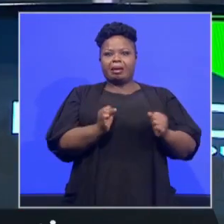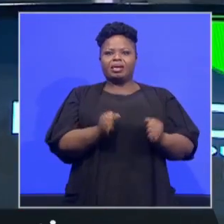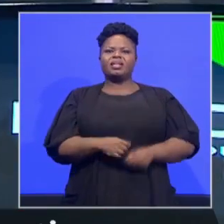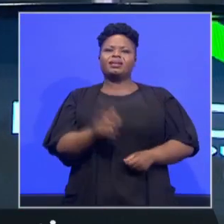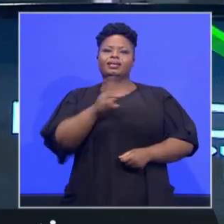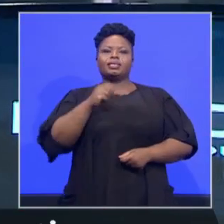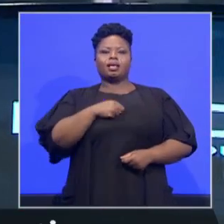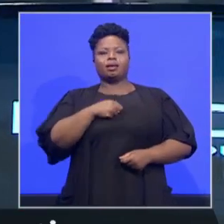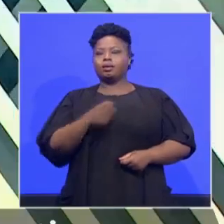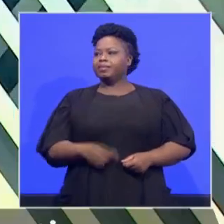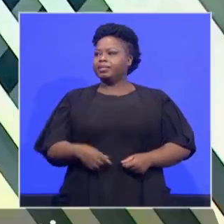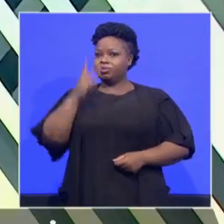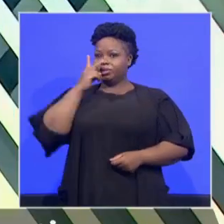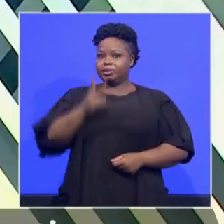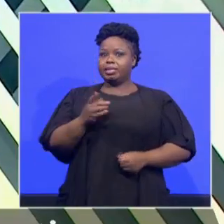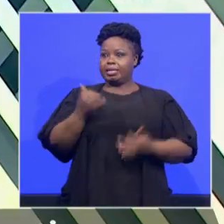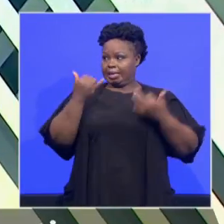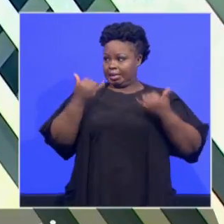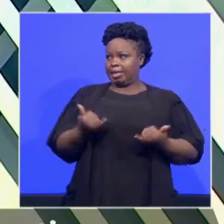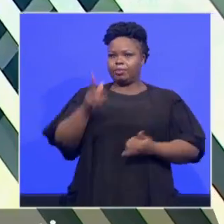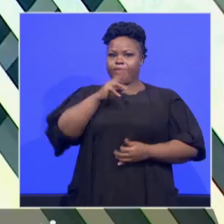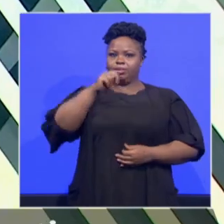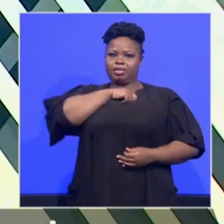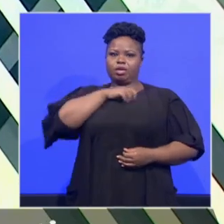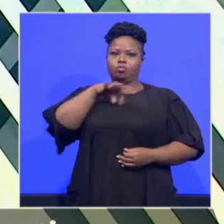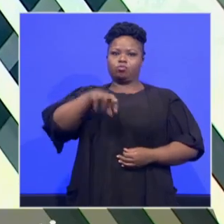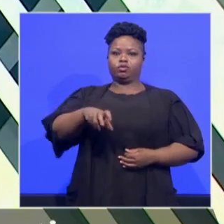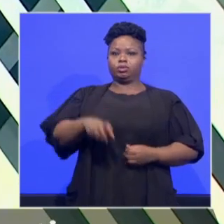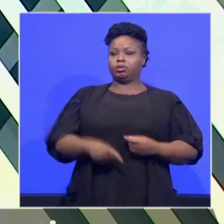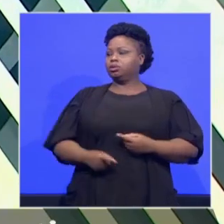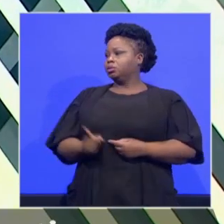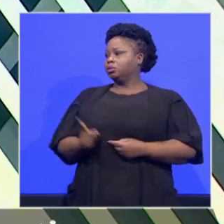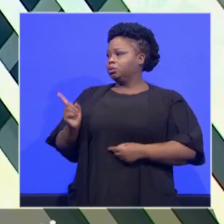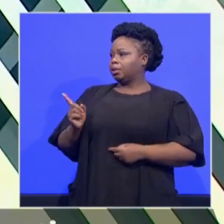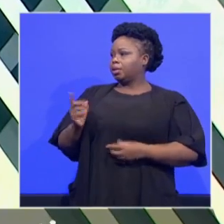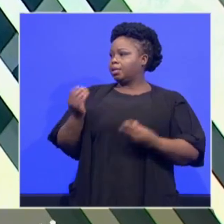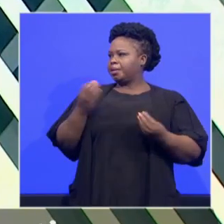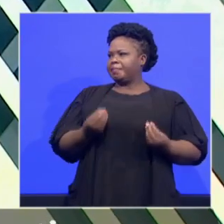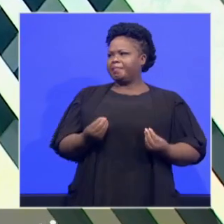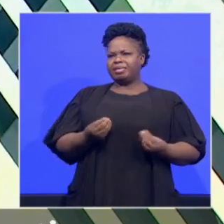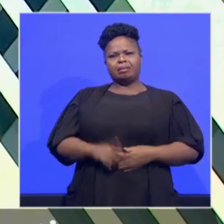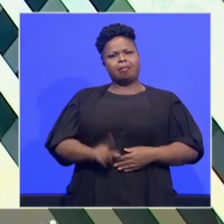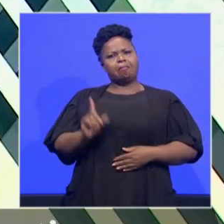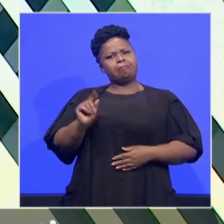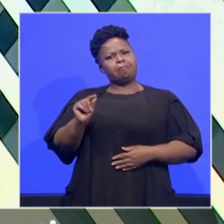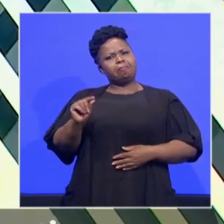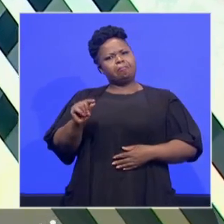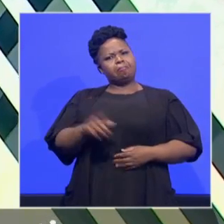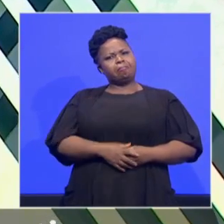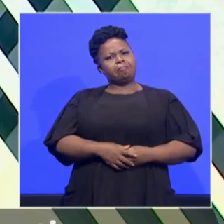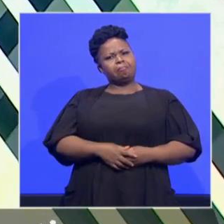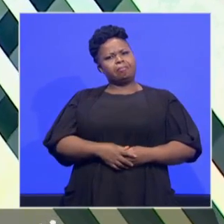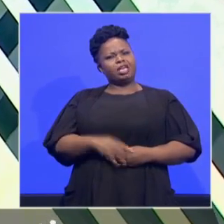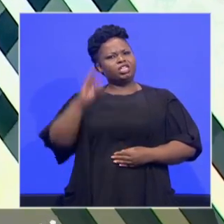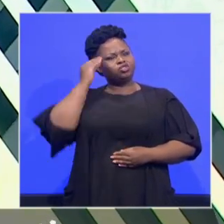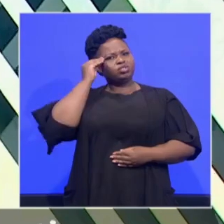I want us to take a look at the actuals in KwaZulu-Natal. Those numbers there are quite interesting because